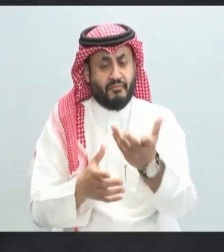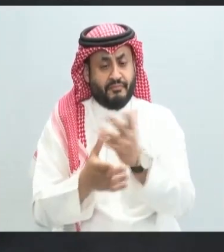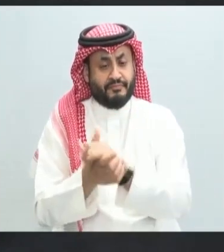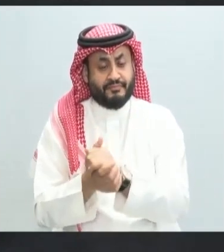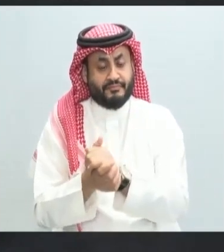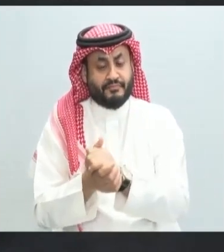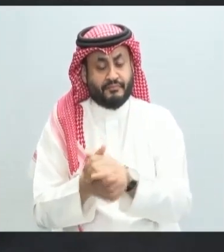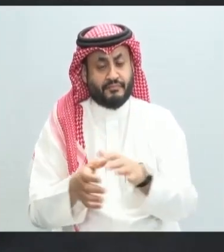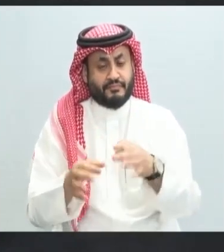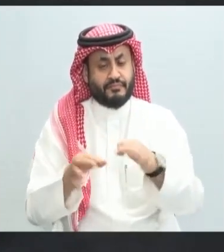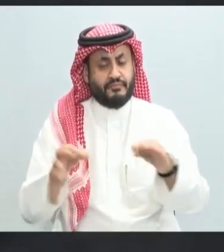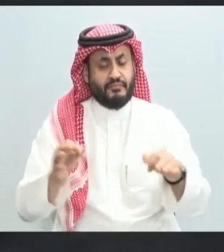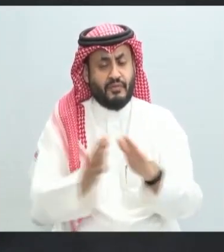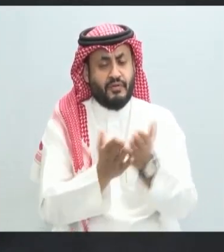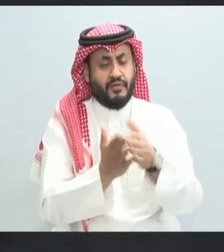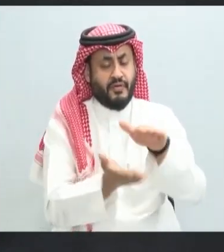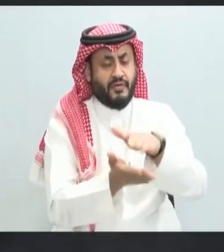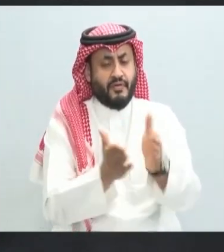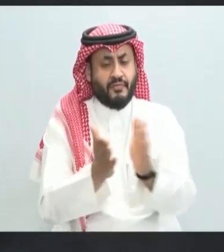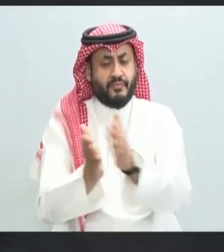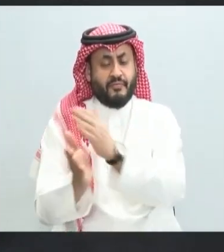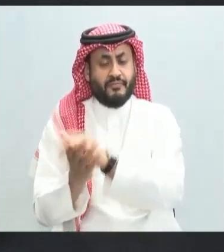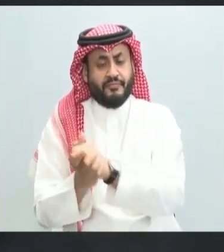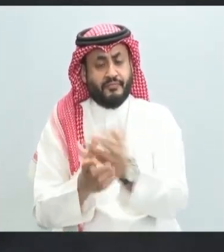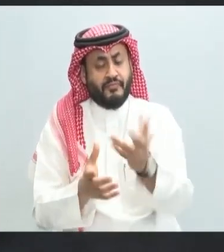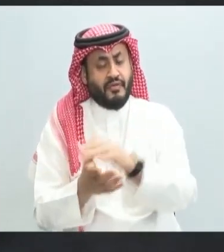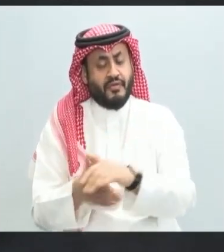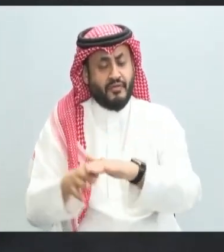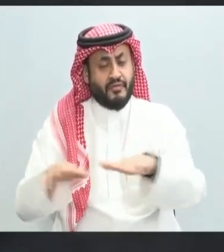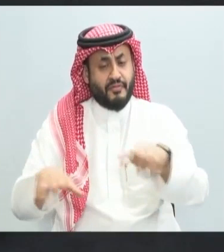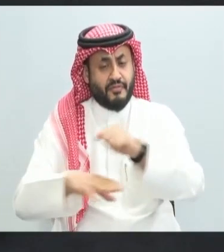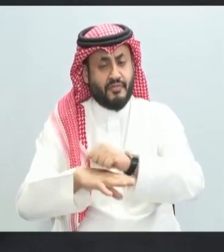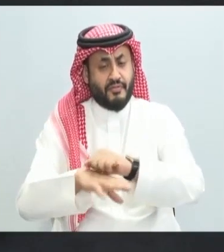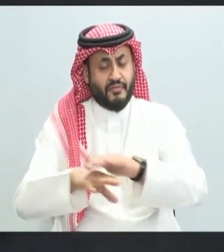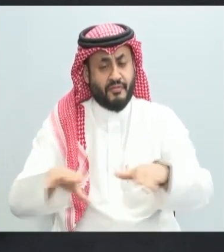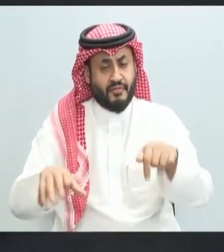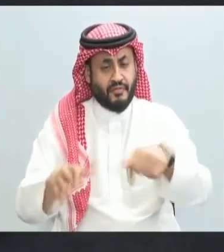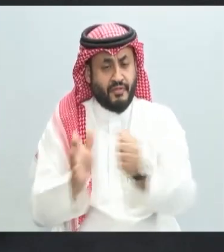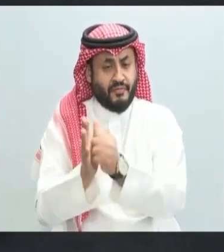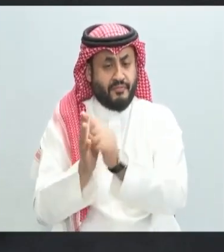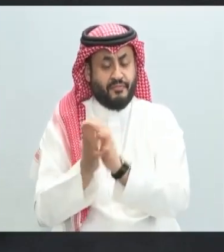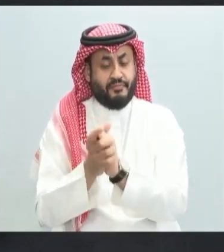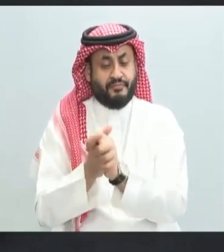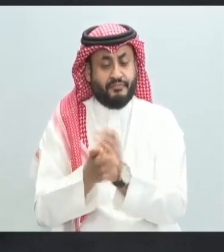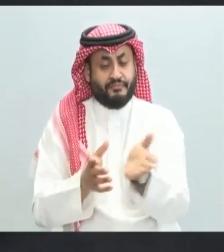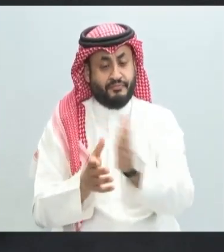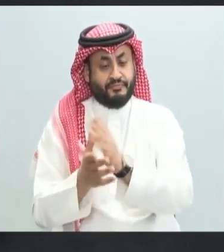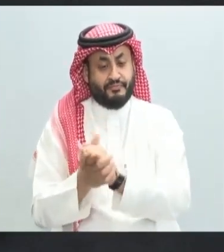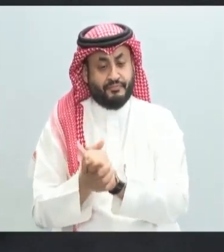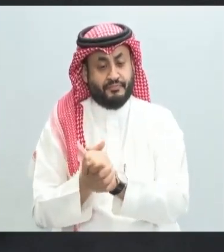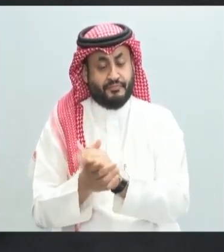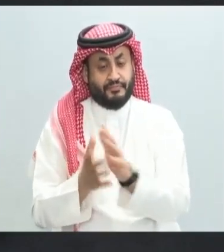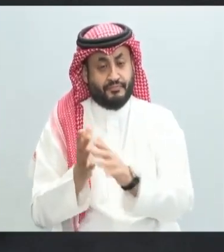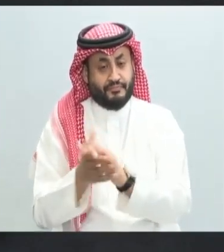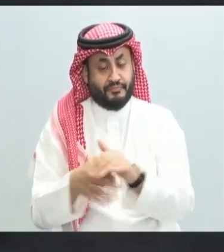different books. So these are the things you may have on the desk or at your home. And also, about